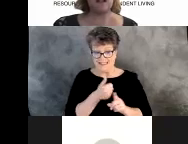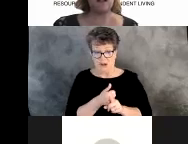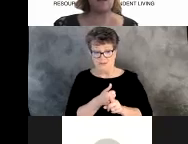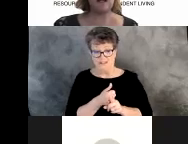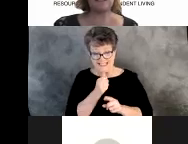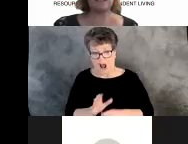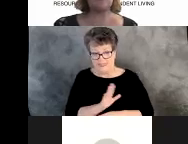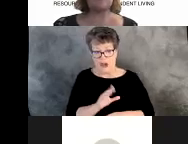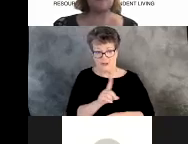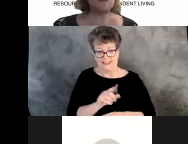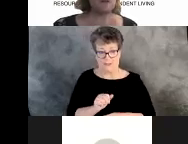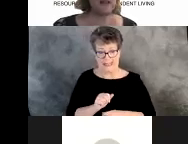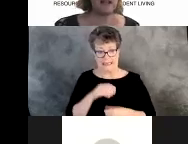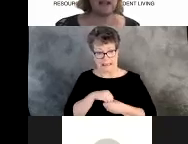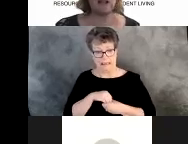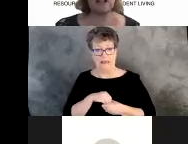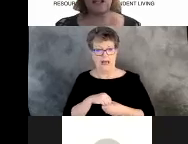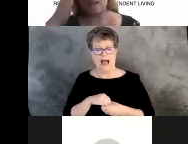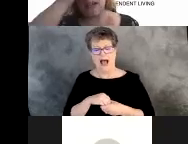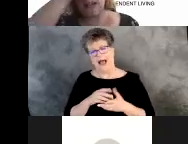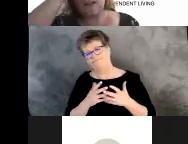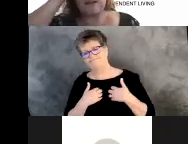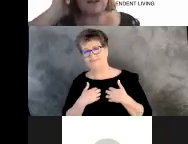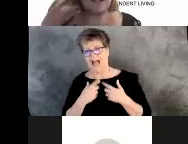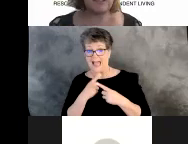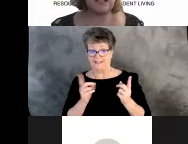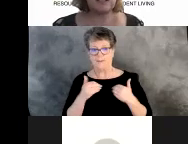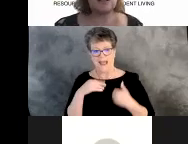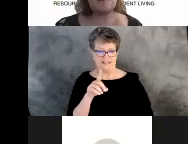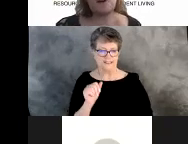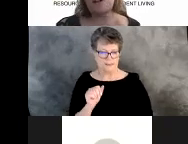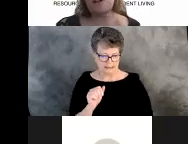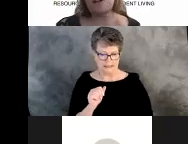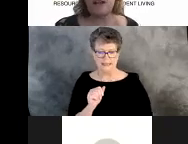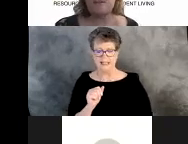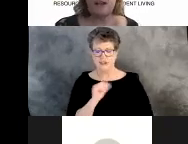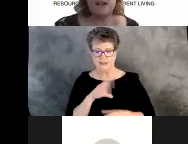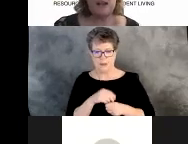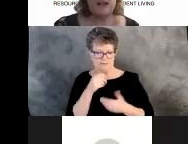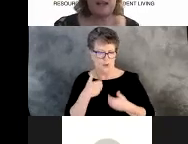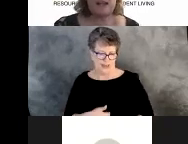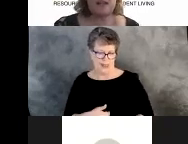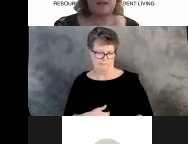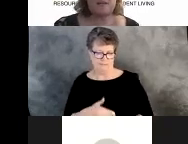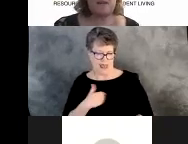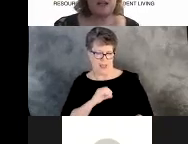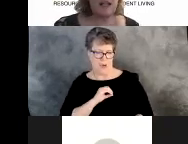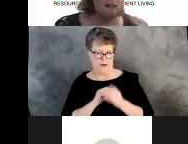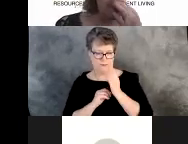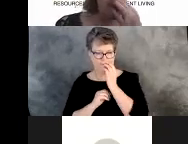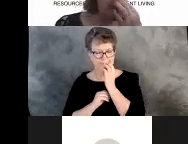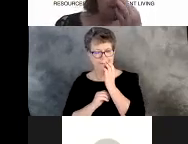disabilities. I tend to go a little bit further than that. And I claim that I have a disability, and it's just a part of who I am. And it's just something